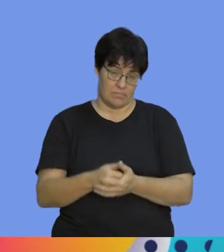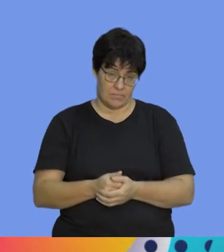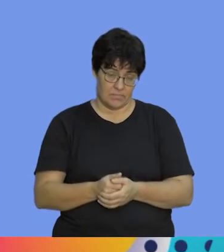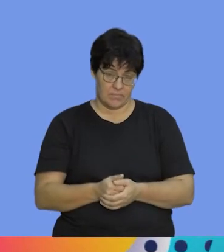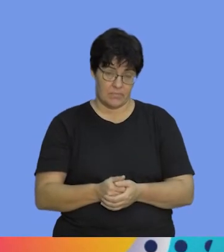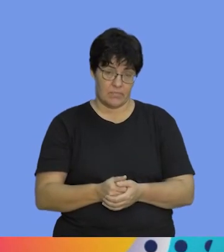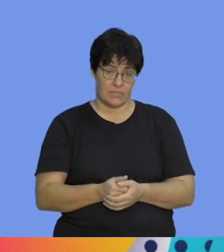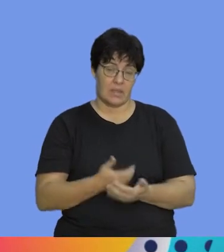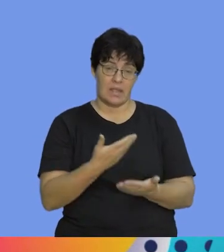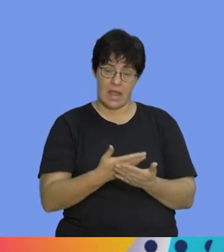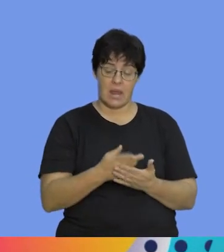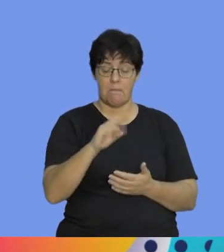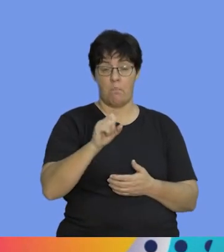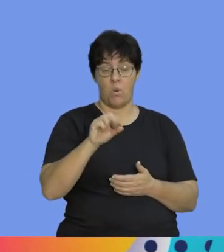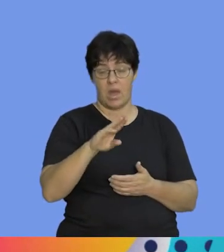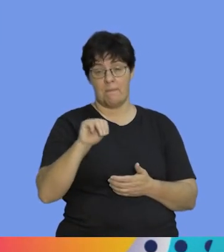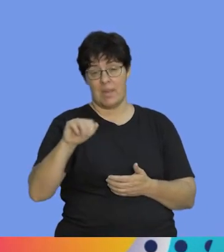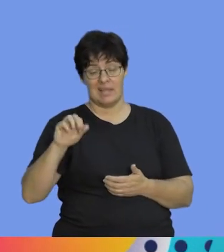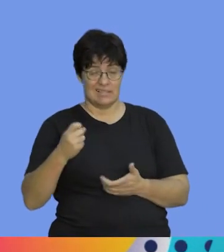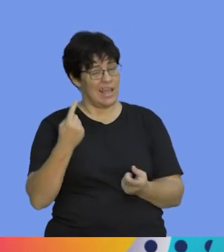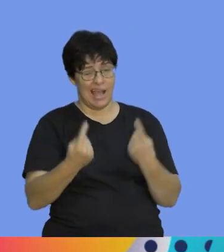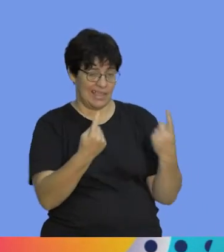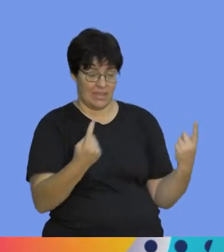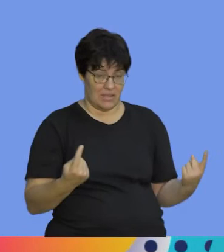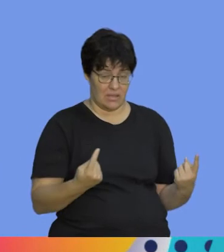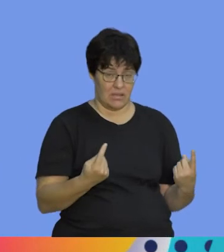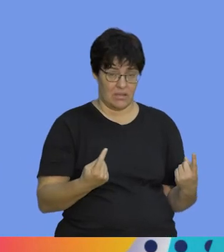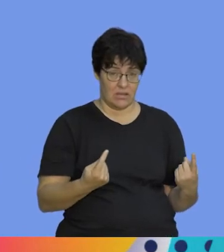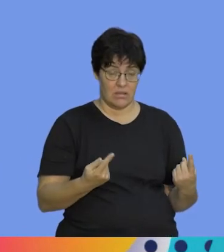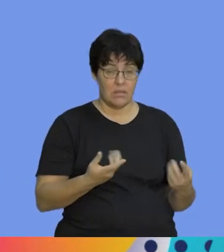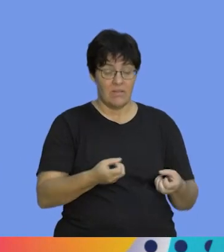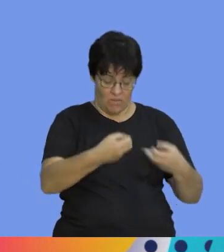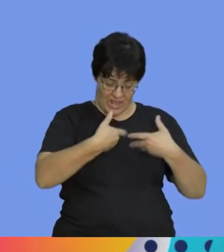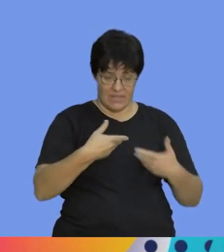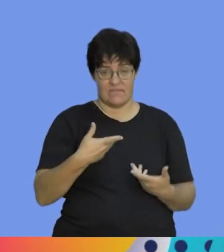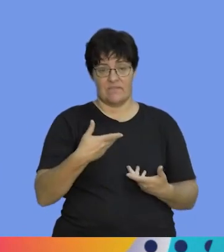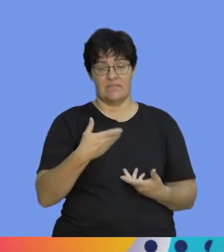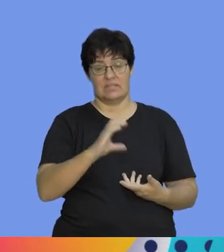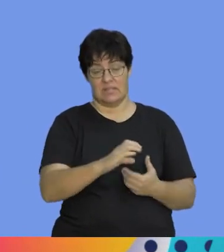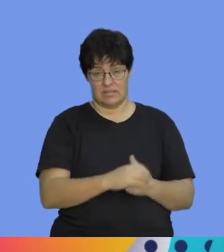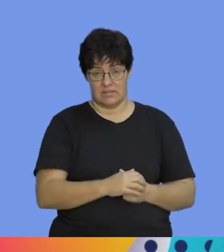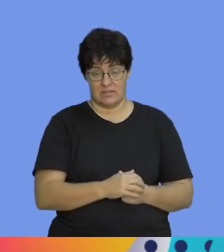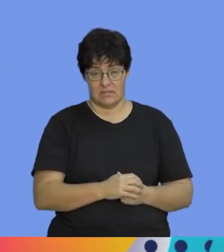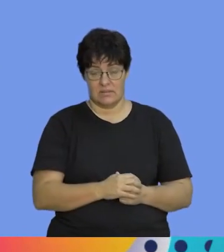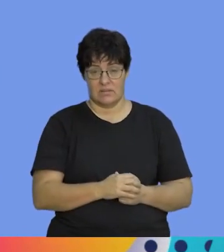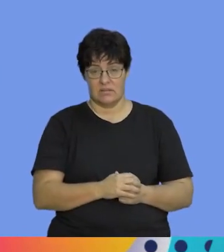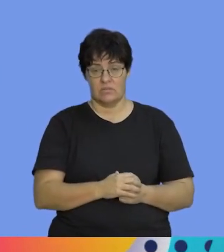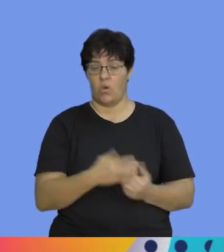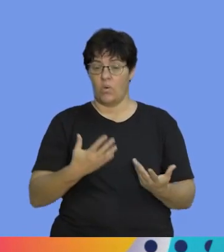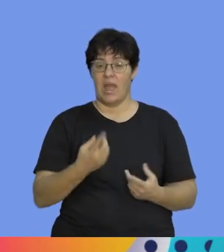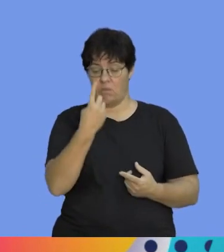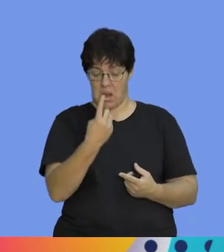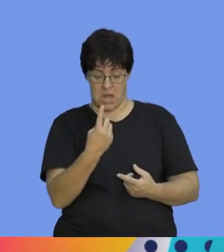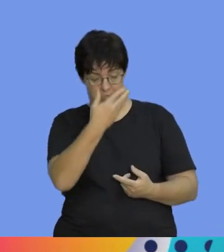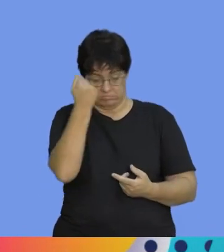volume of solution, it can be the molar mass of the solute given the concentration. So in most cases, you'll only